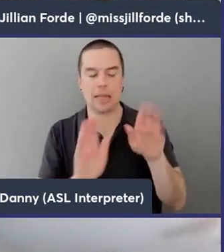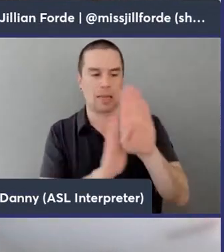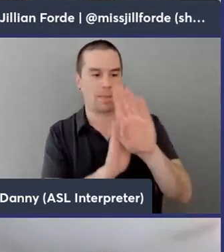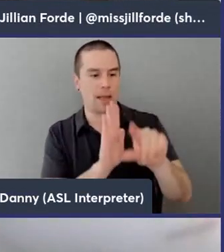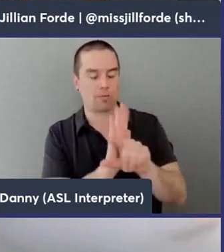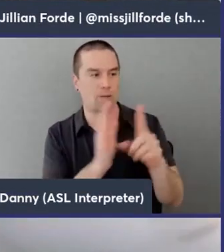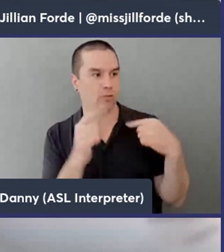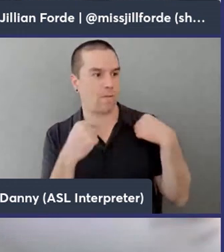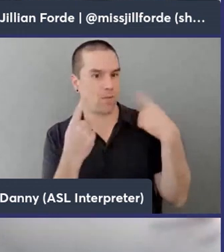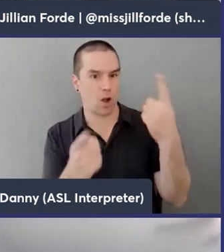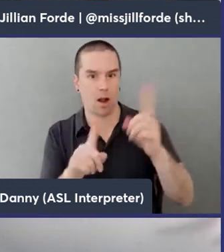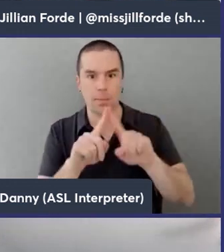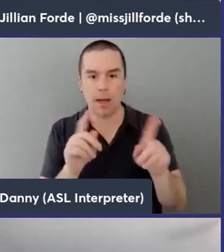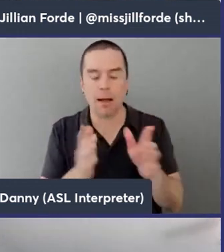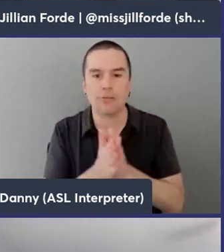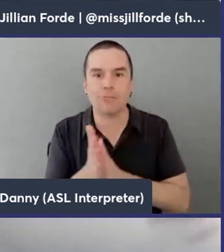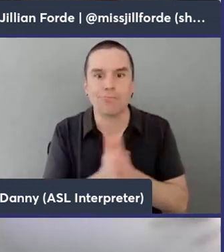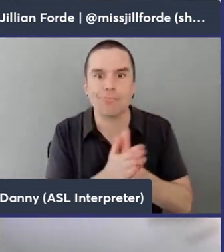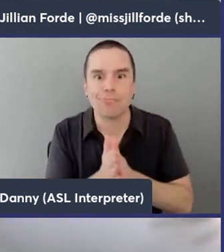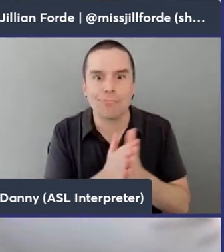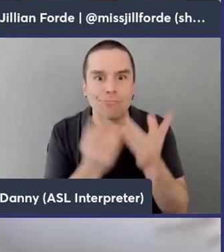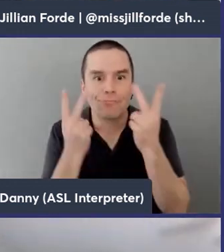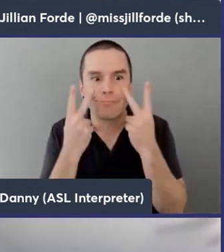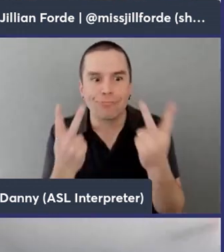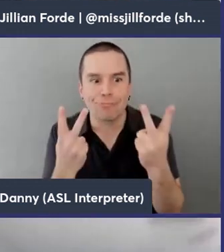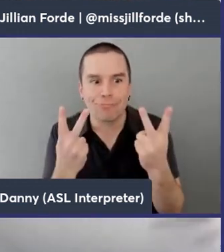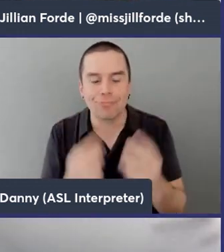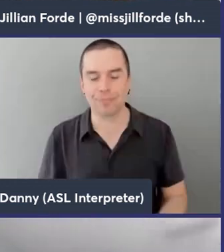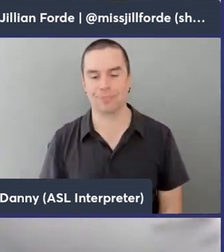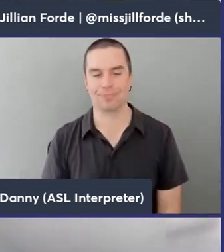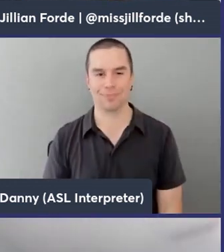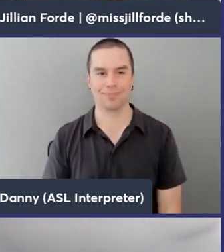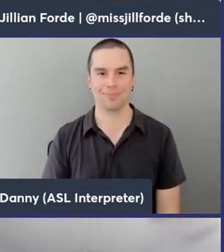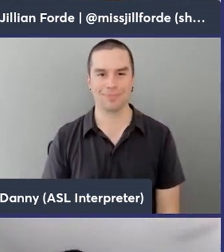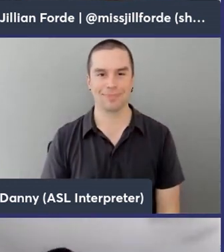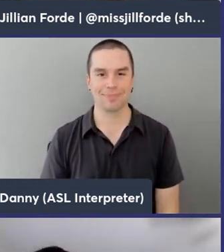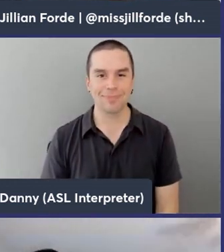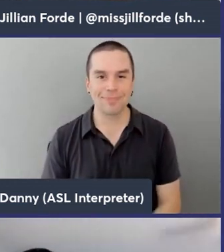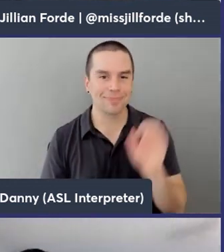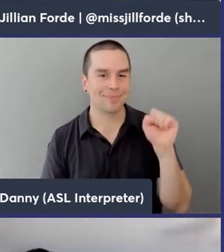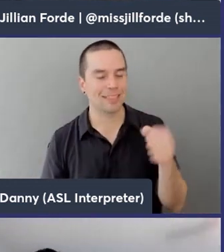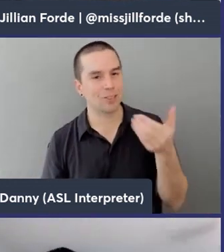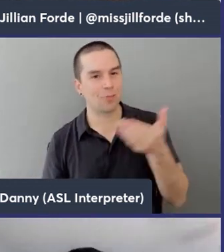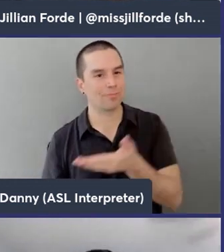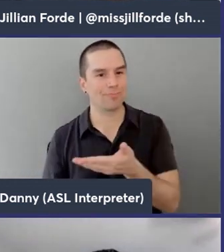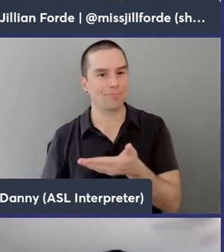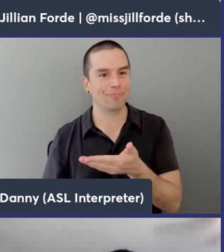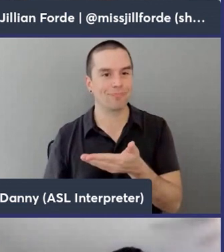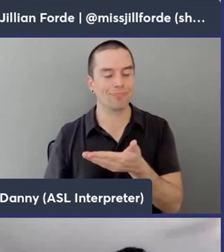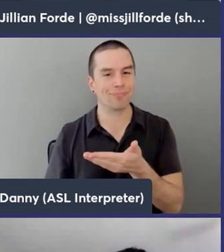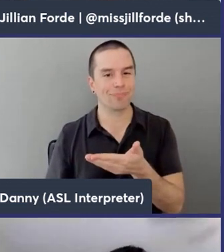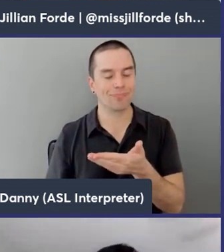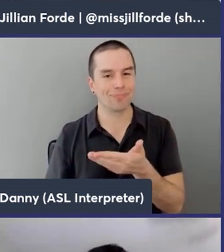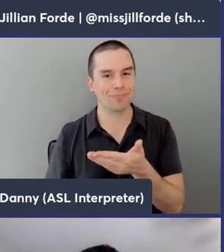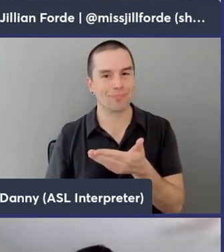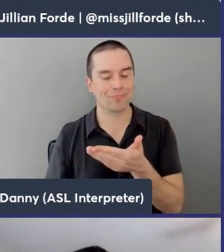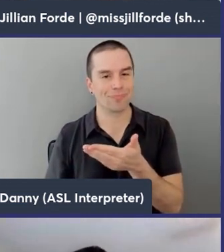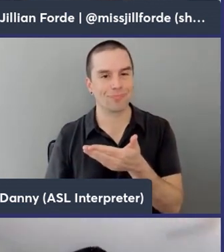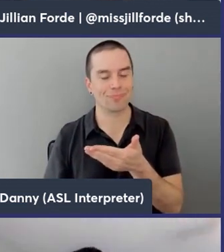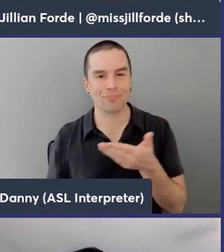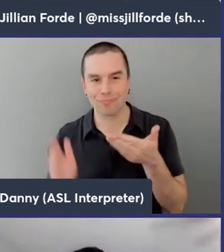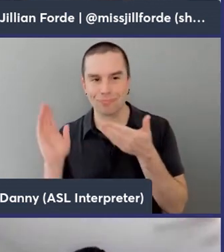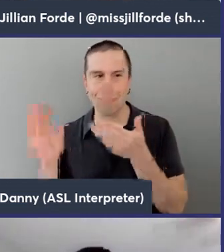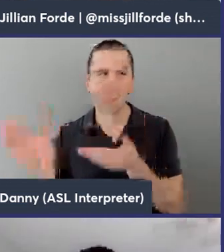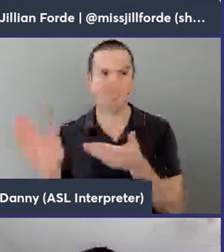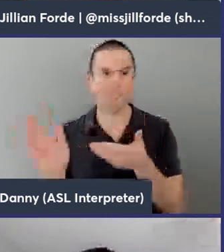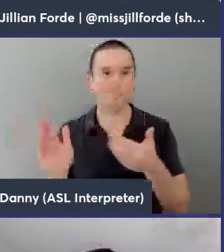So let's take a look at this new tool. Yeah. So yeah, this is the tool we're looking at here. Is actually I kind of I did what I